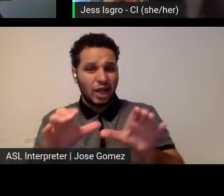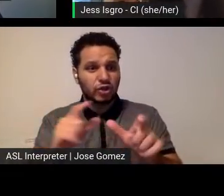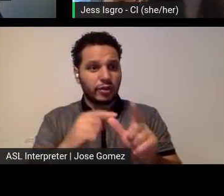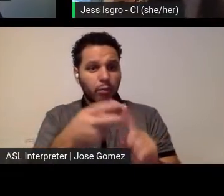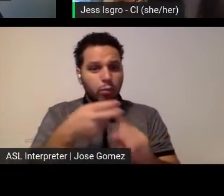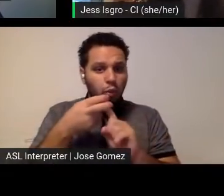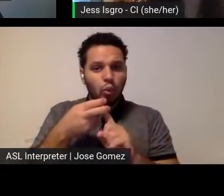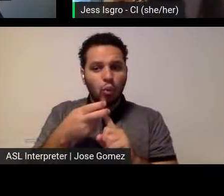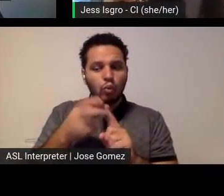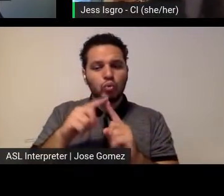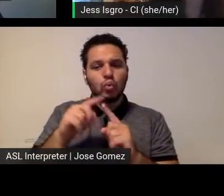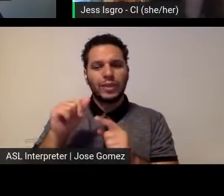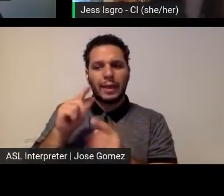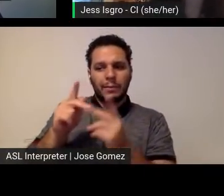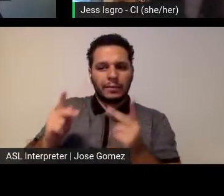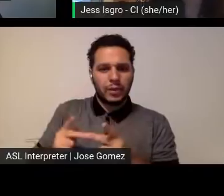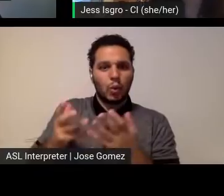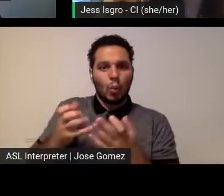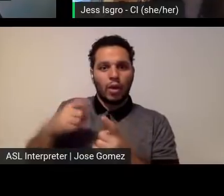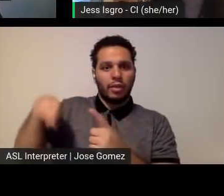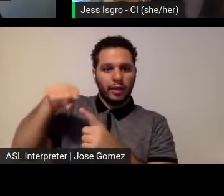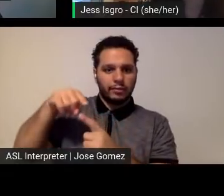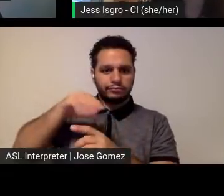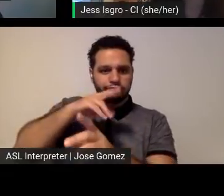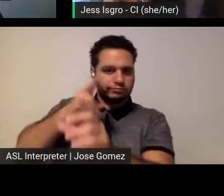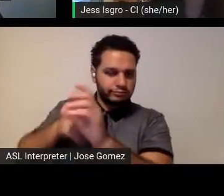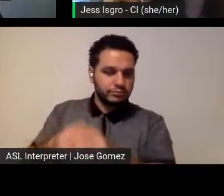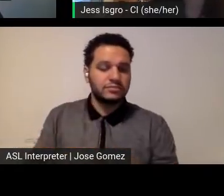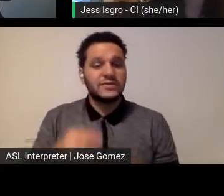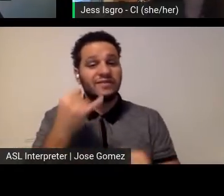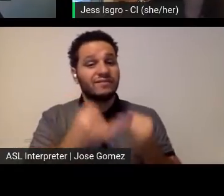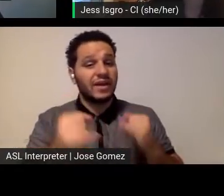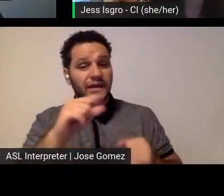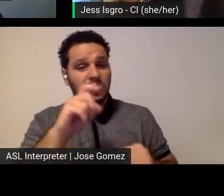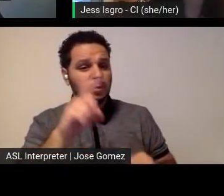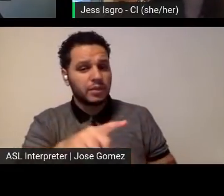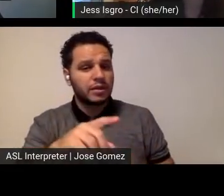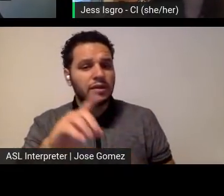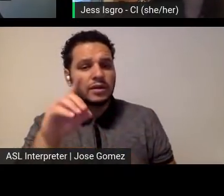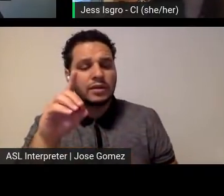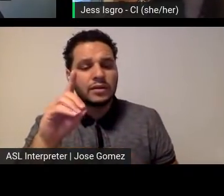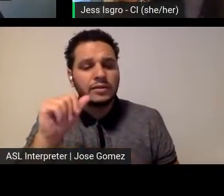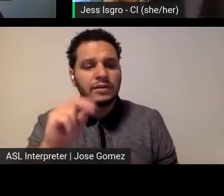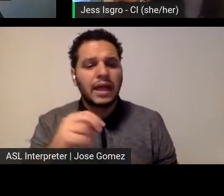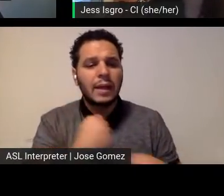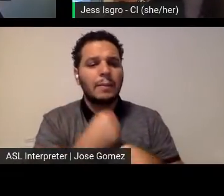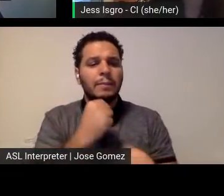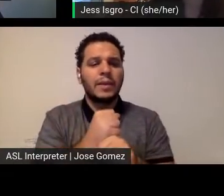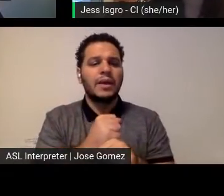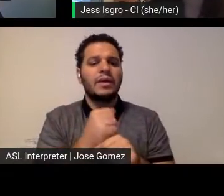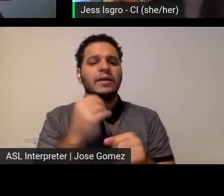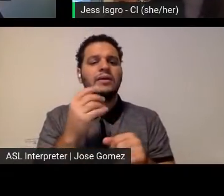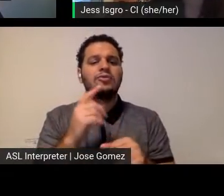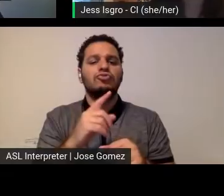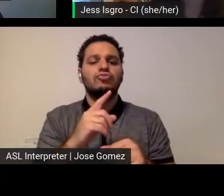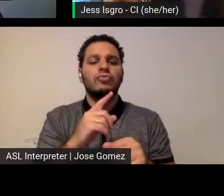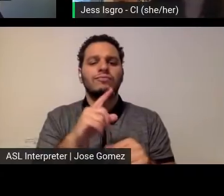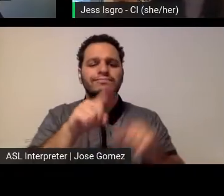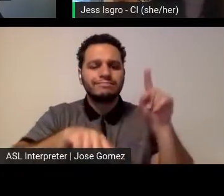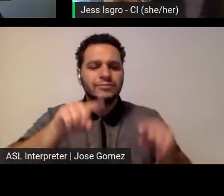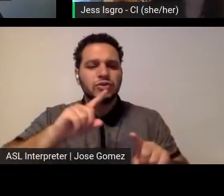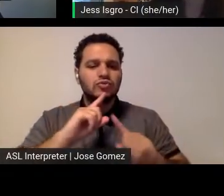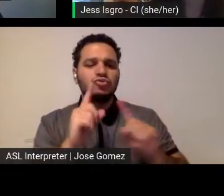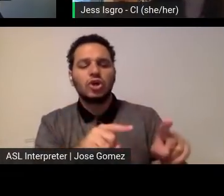to be. Great. And in our final minute, Ben, how do we continue to create space for a variety of reactions